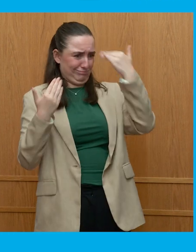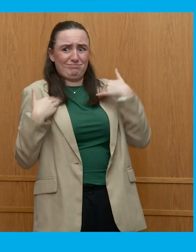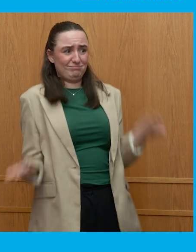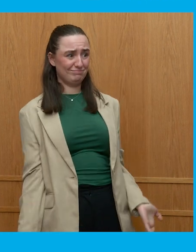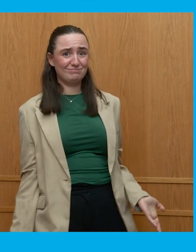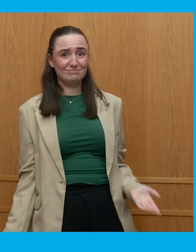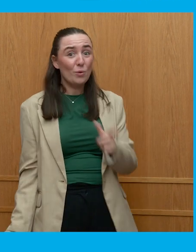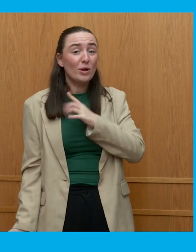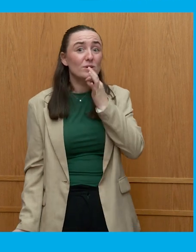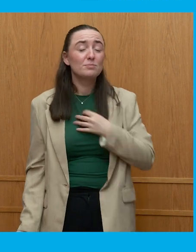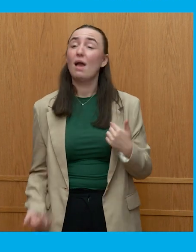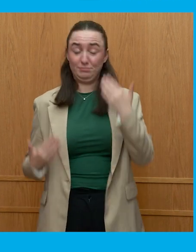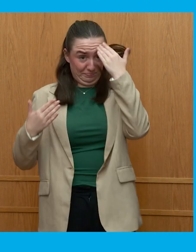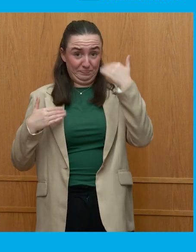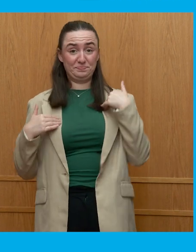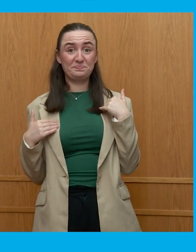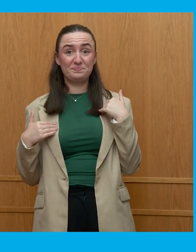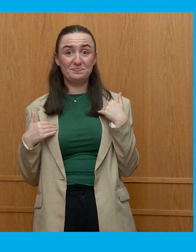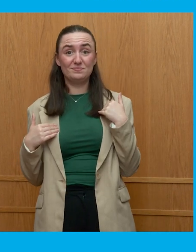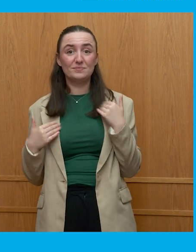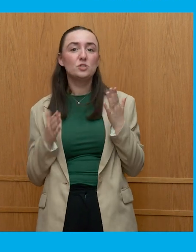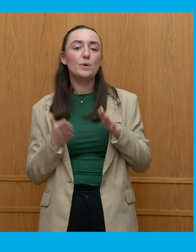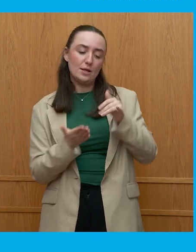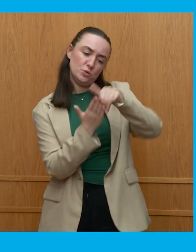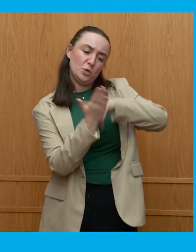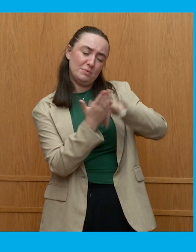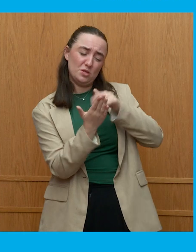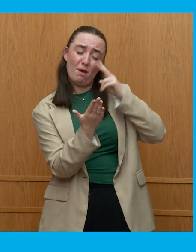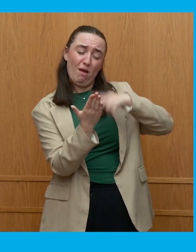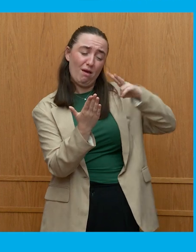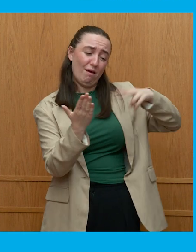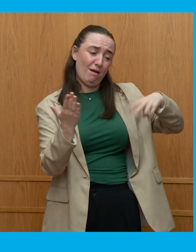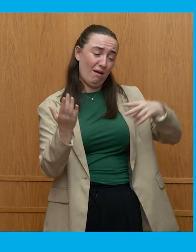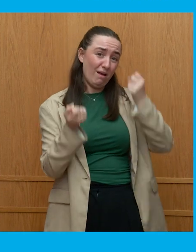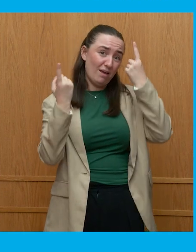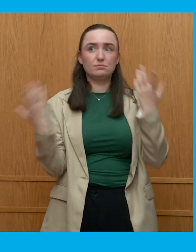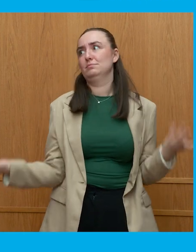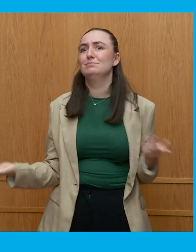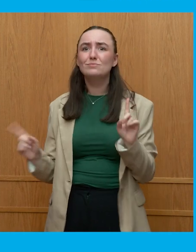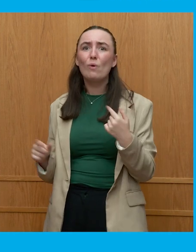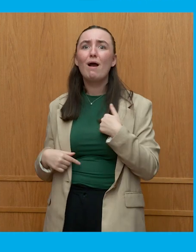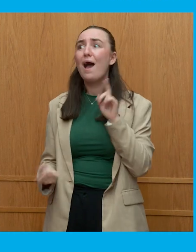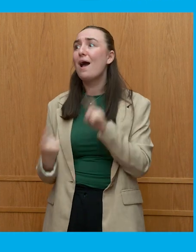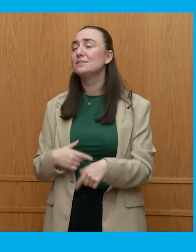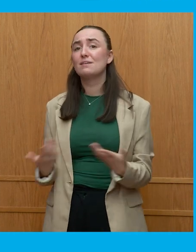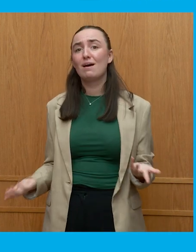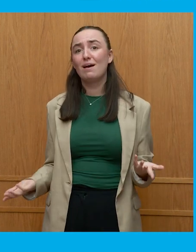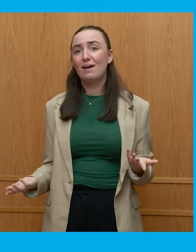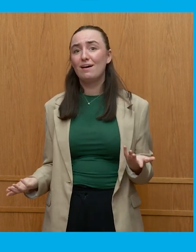remember. No, we had to study things like that. You don't remember? Yeah, I don't remember. I forgot everything